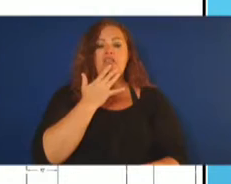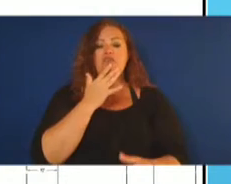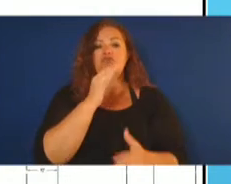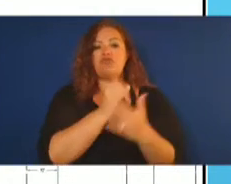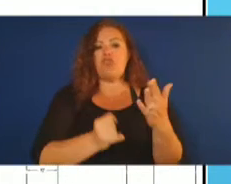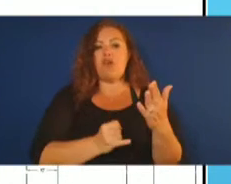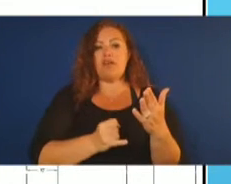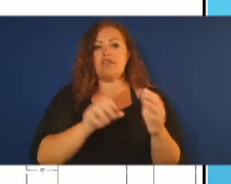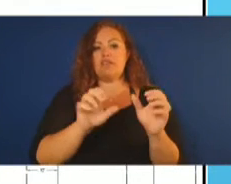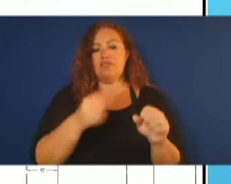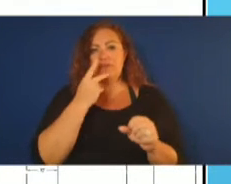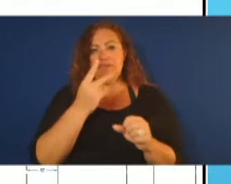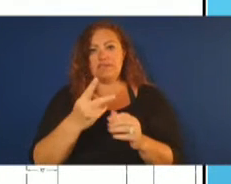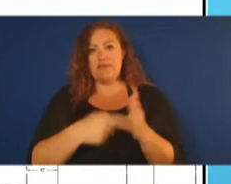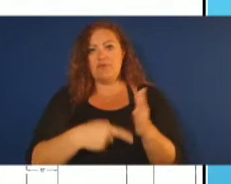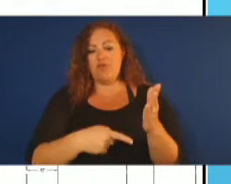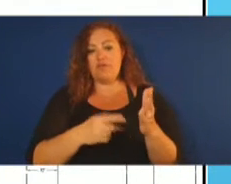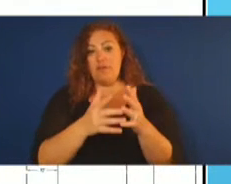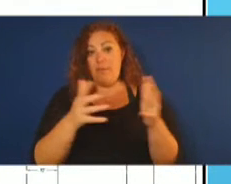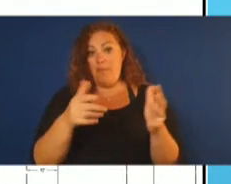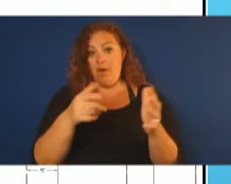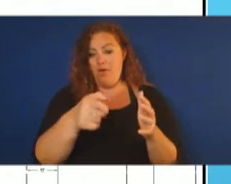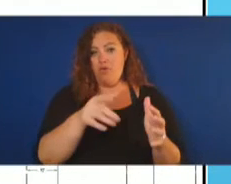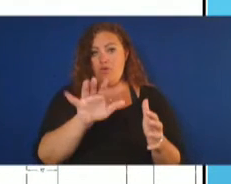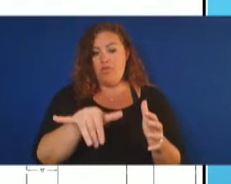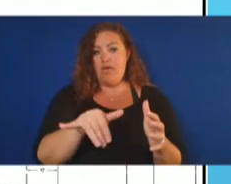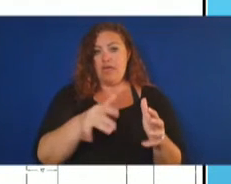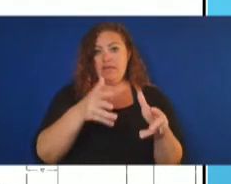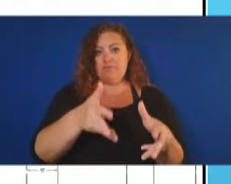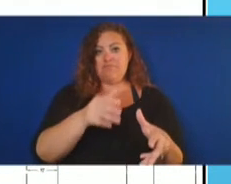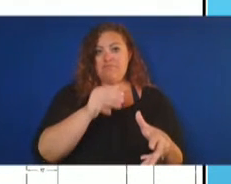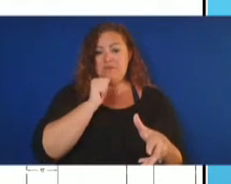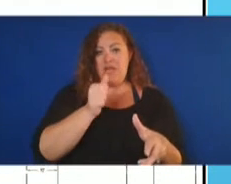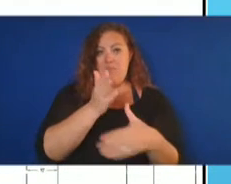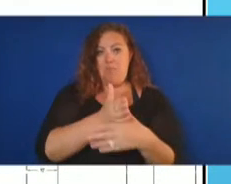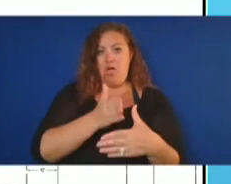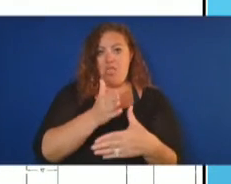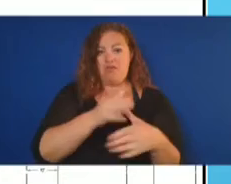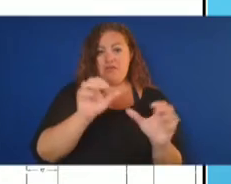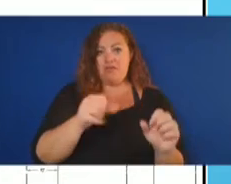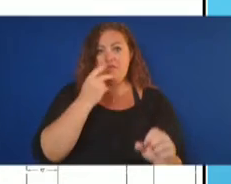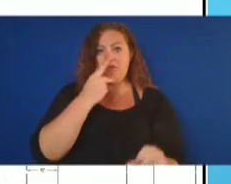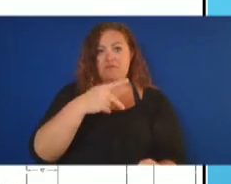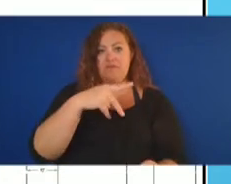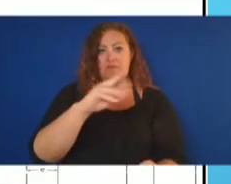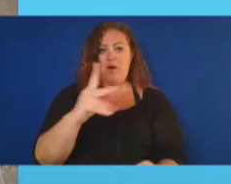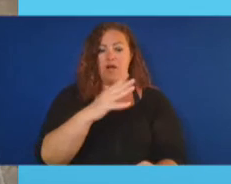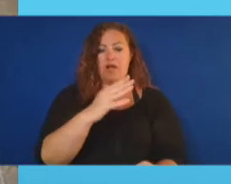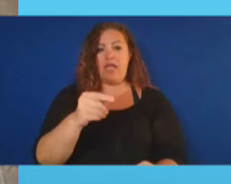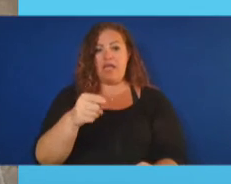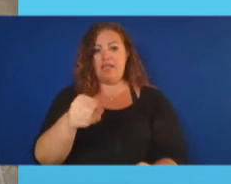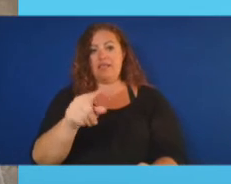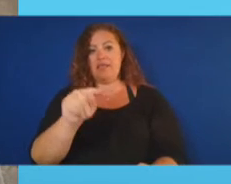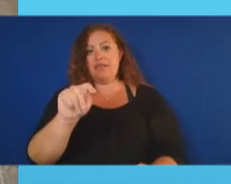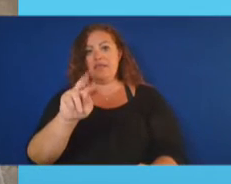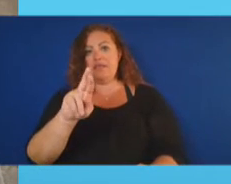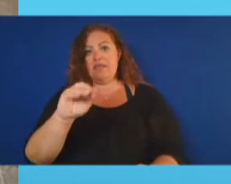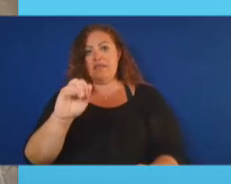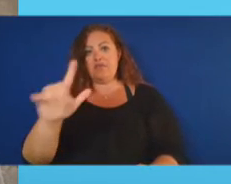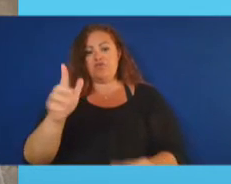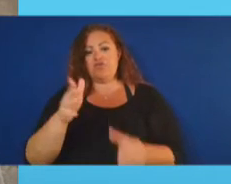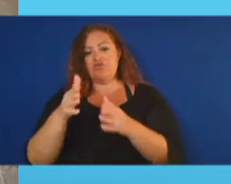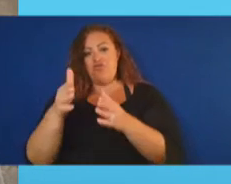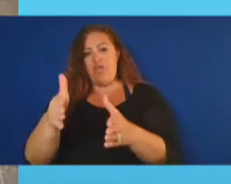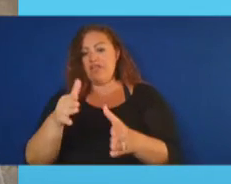what a significant portion of the site remains undisturbed you can see the Park area and then the kind of rendered out Trail network uh we did not have